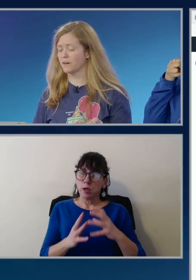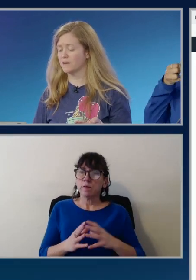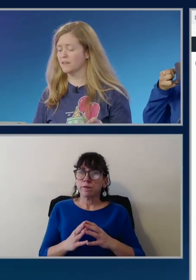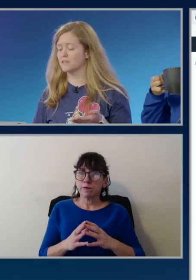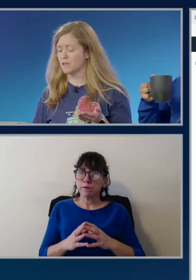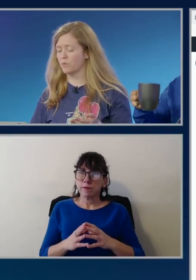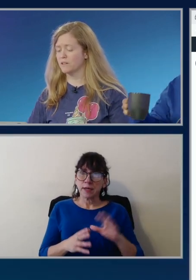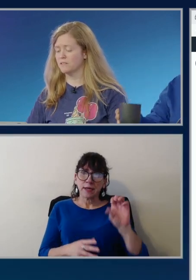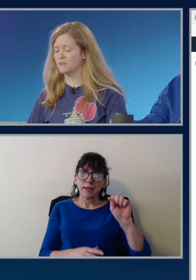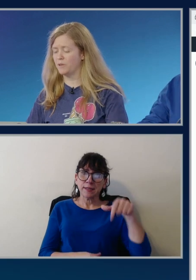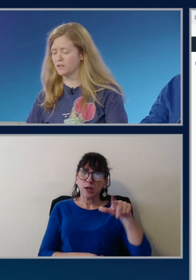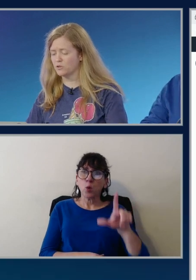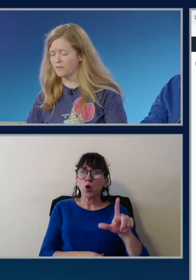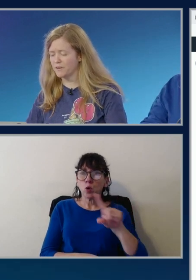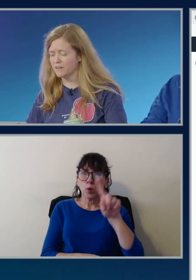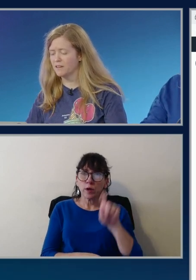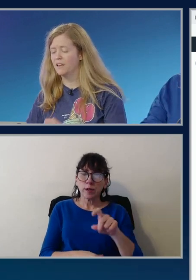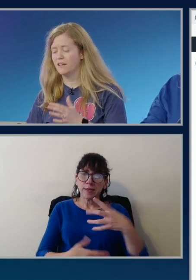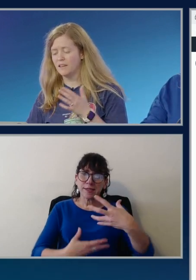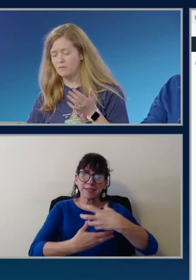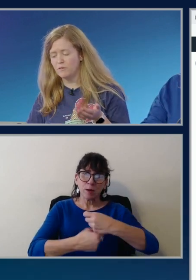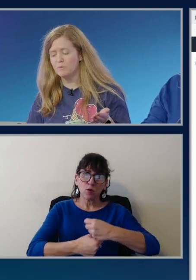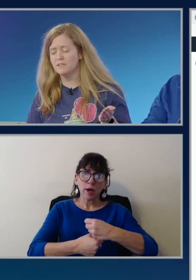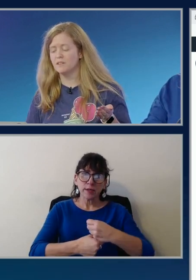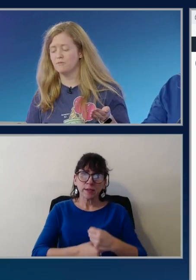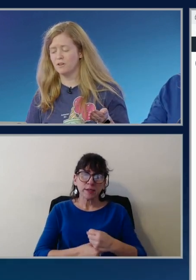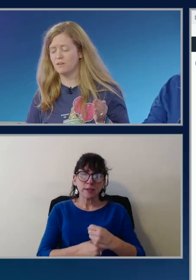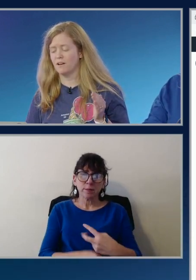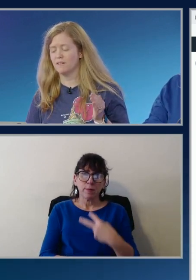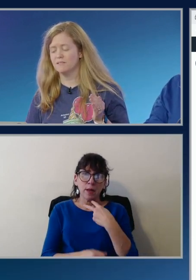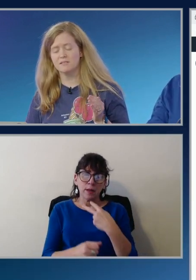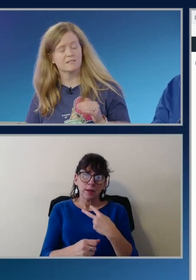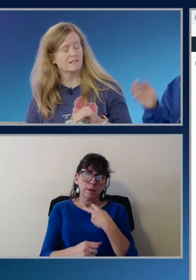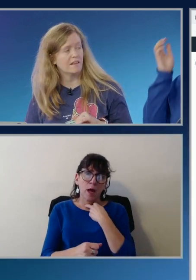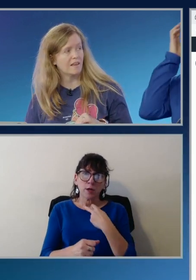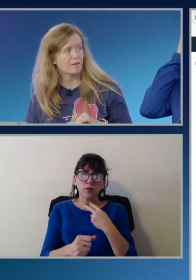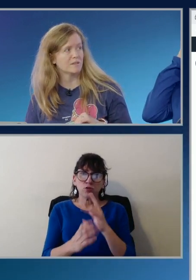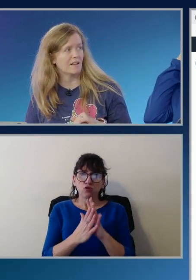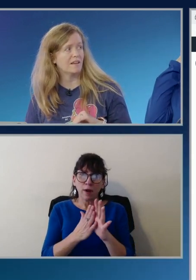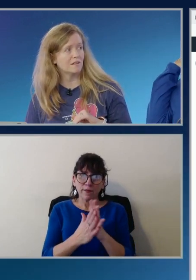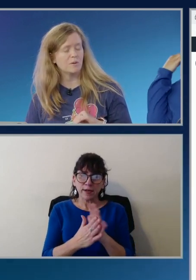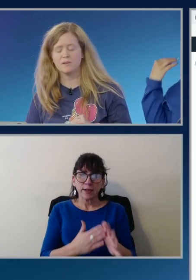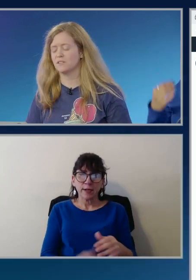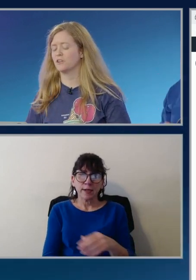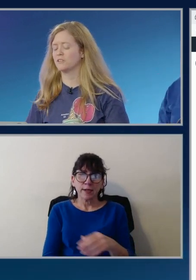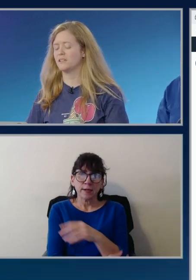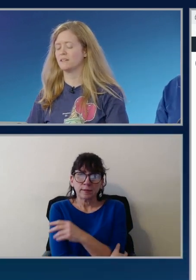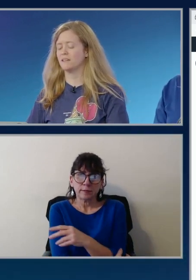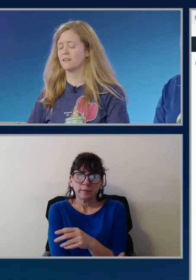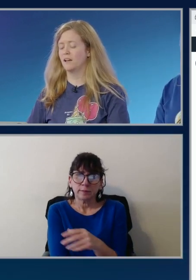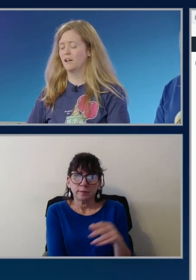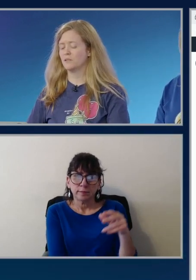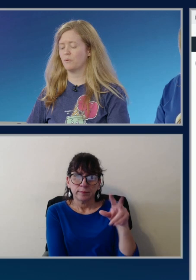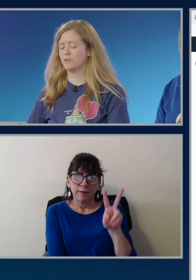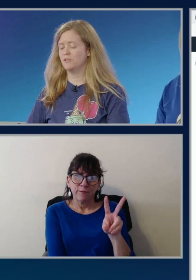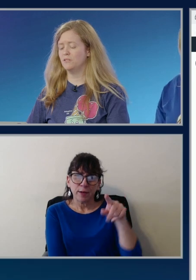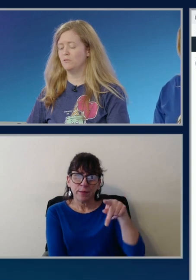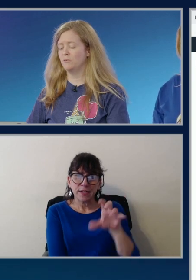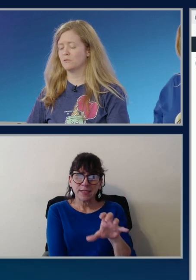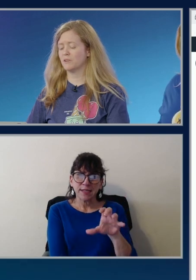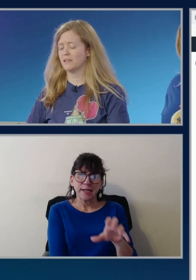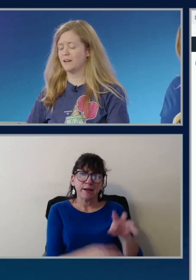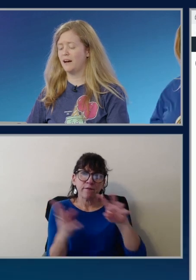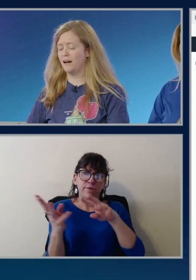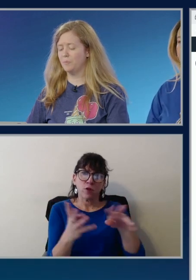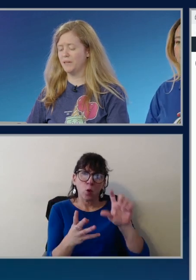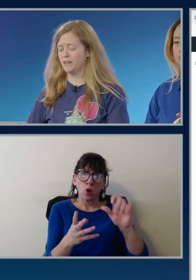SQL query that summarizes the block traffic in VPC flow logs in the AWS Security Data Lake. So what we're going to do